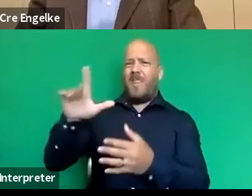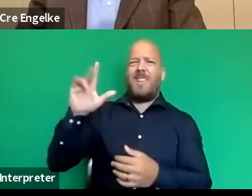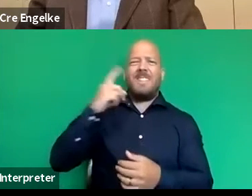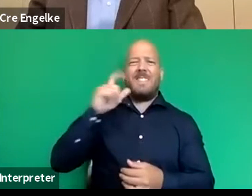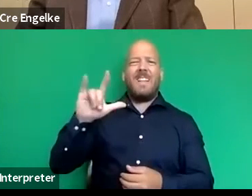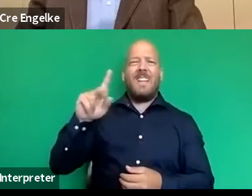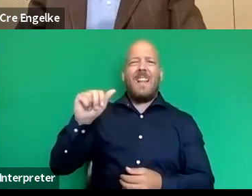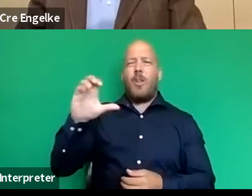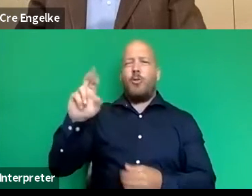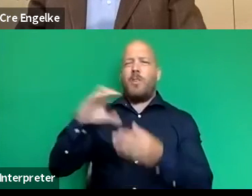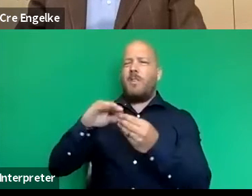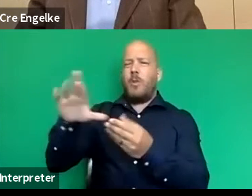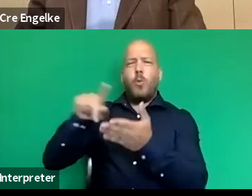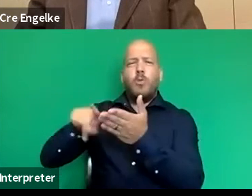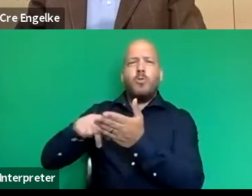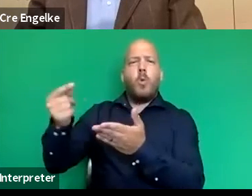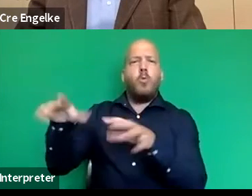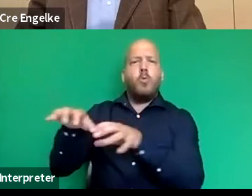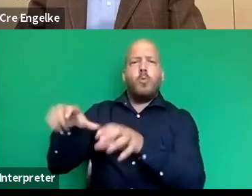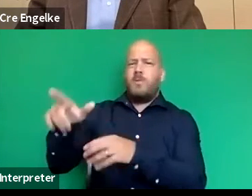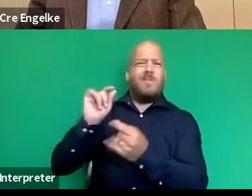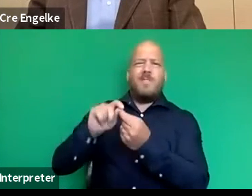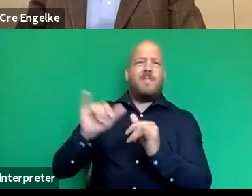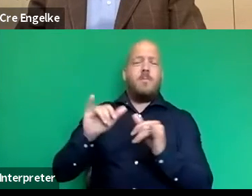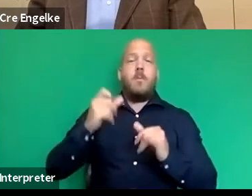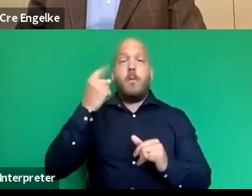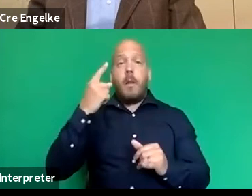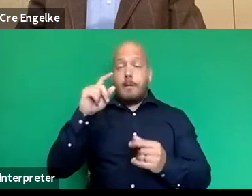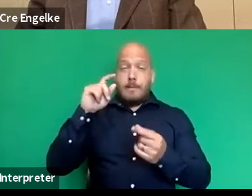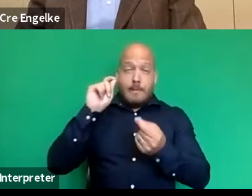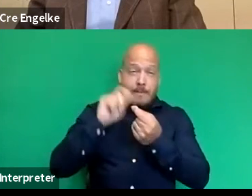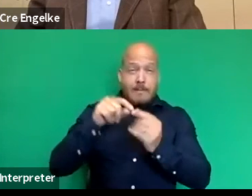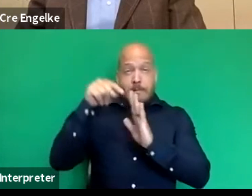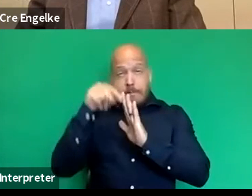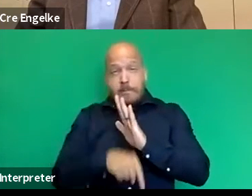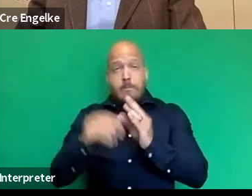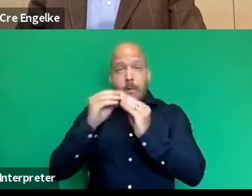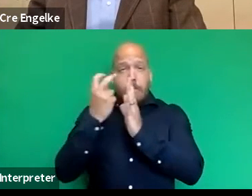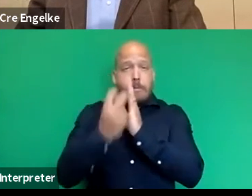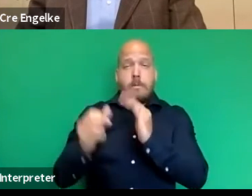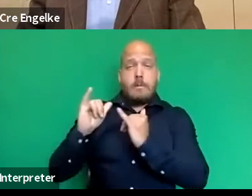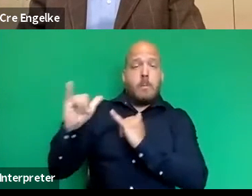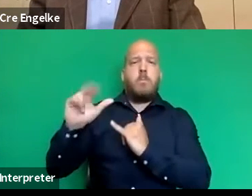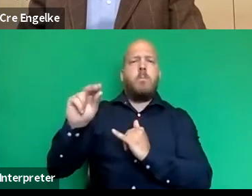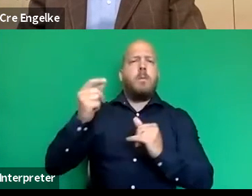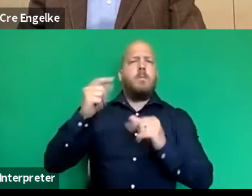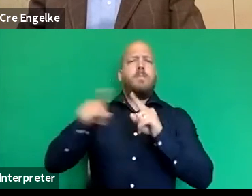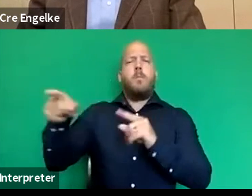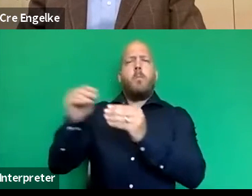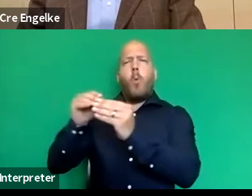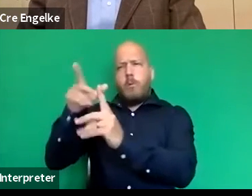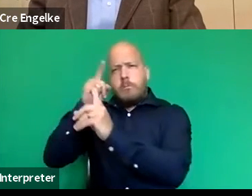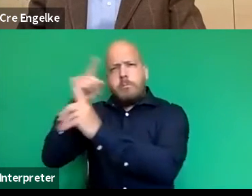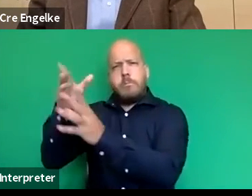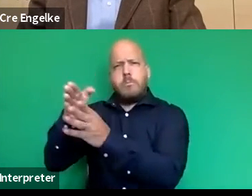the same depth that they take it to. You know, both Christina and